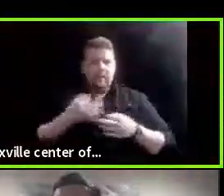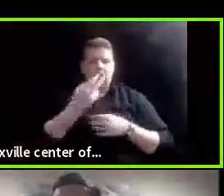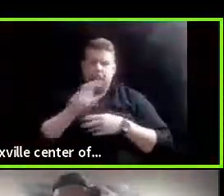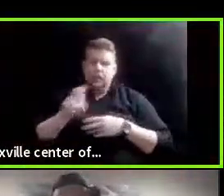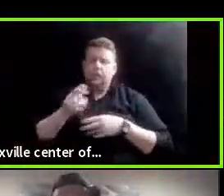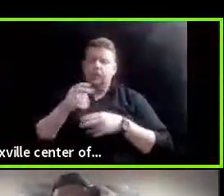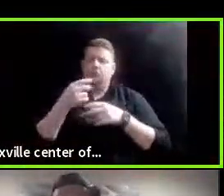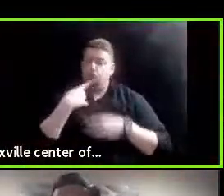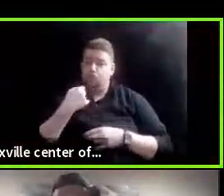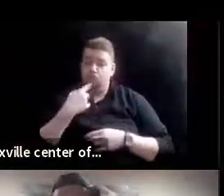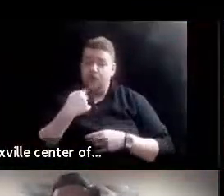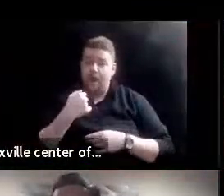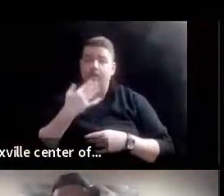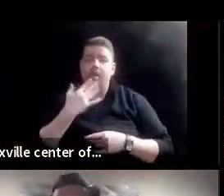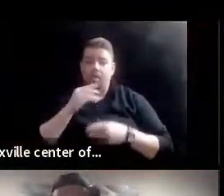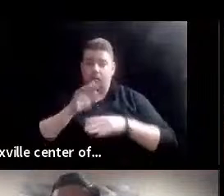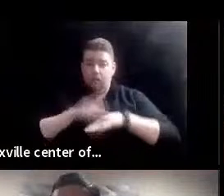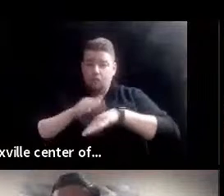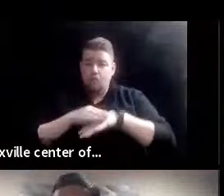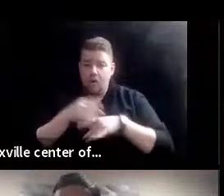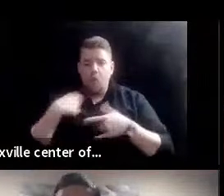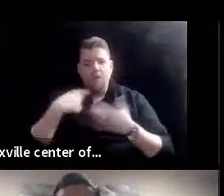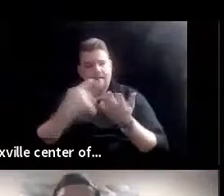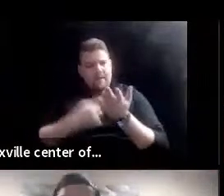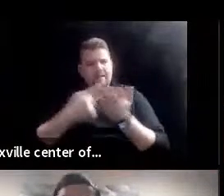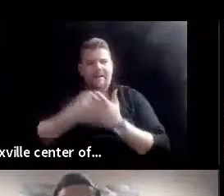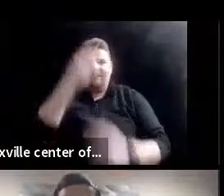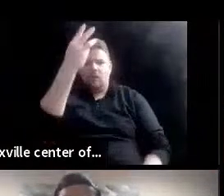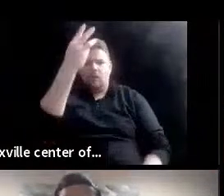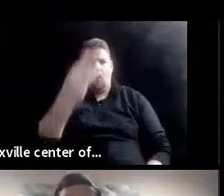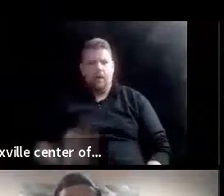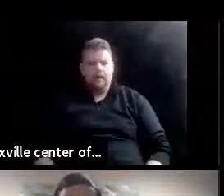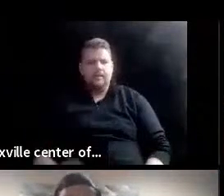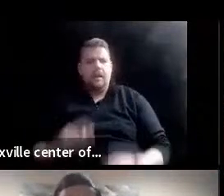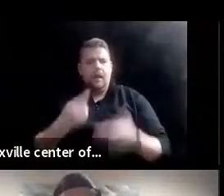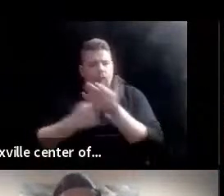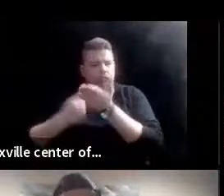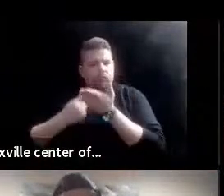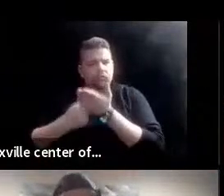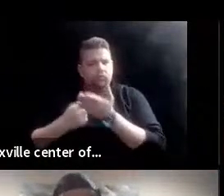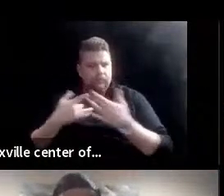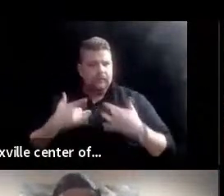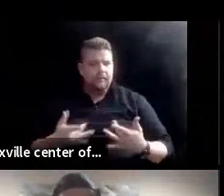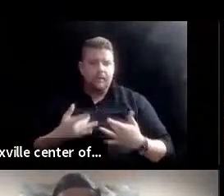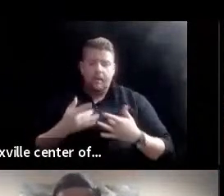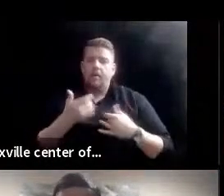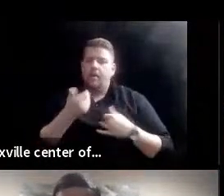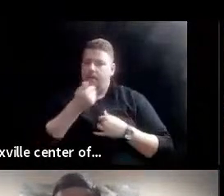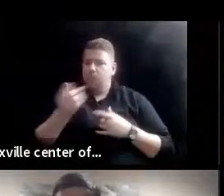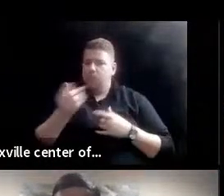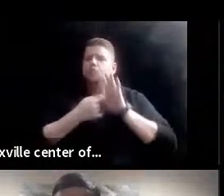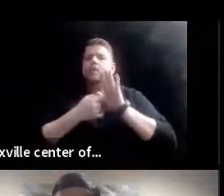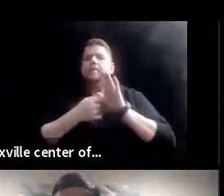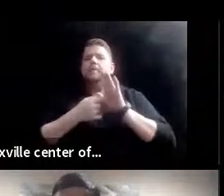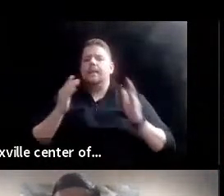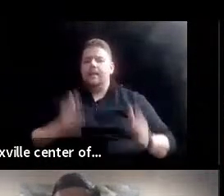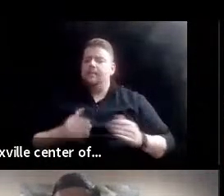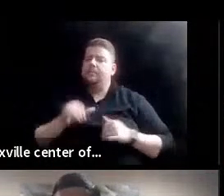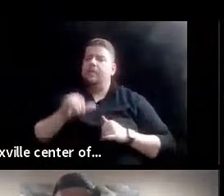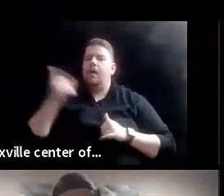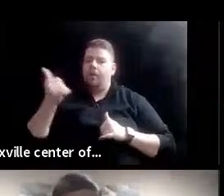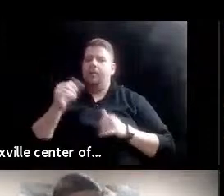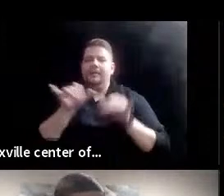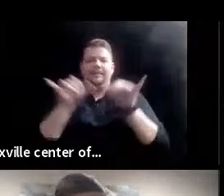red, we had that, we have that discussion every Wednesday. We actually have a few representatives from the